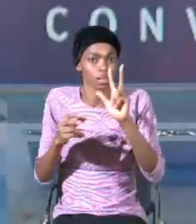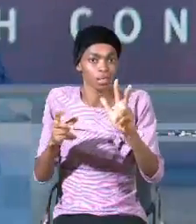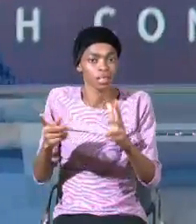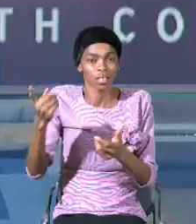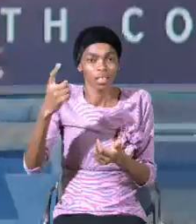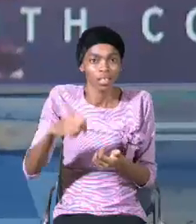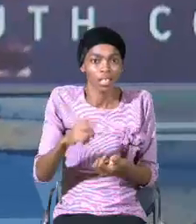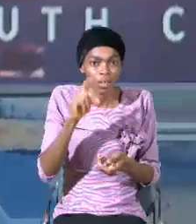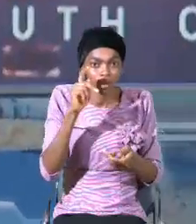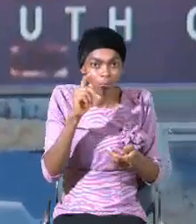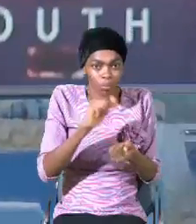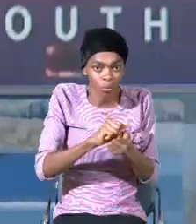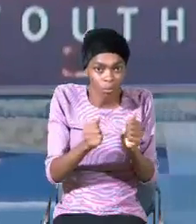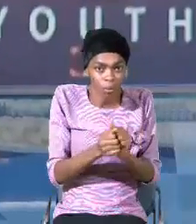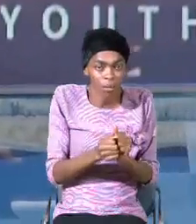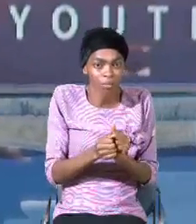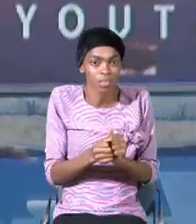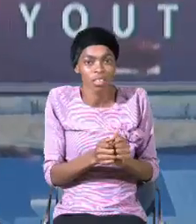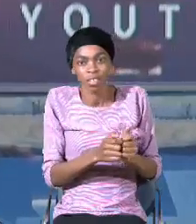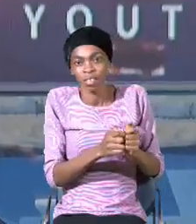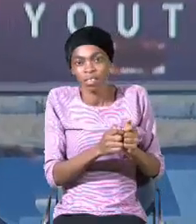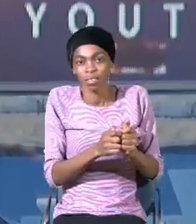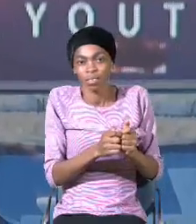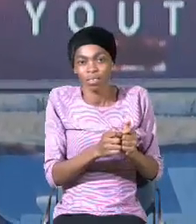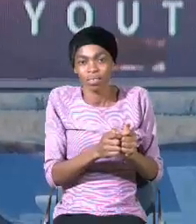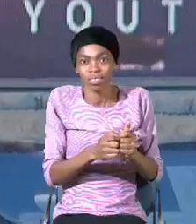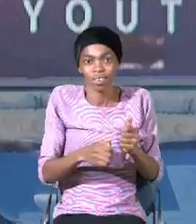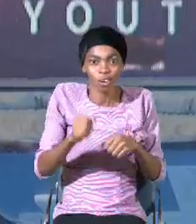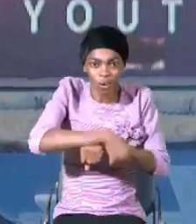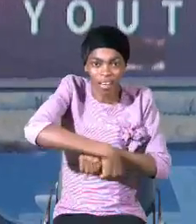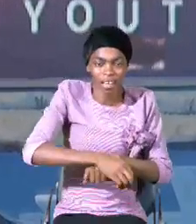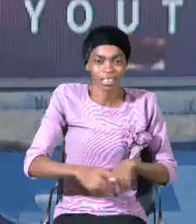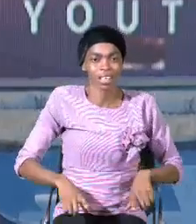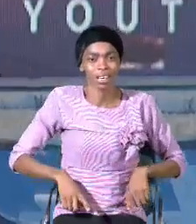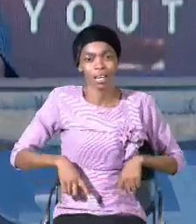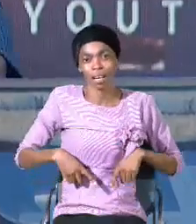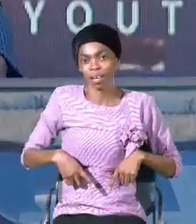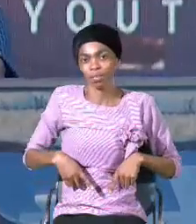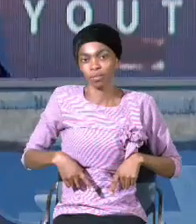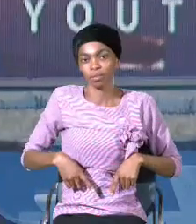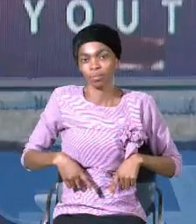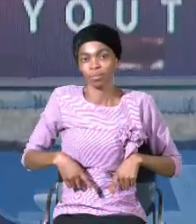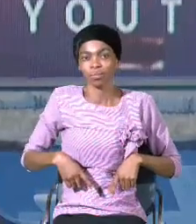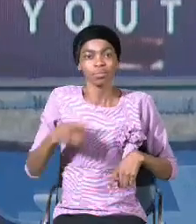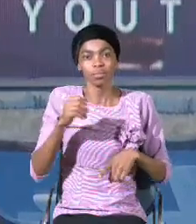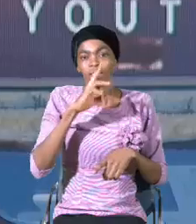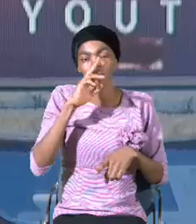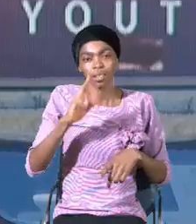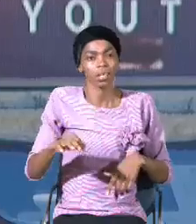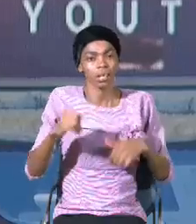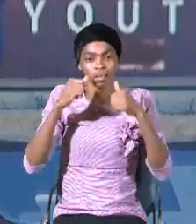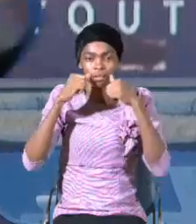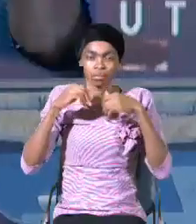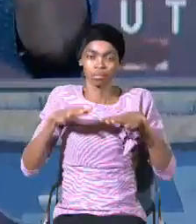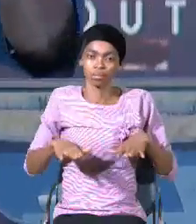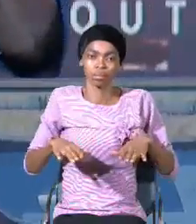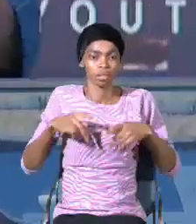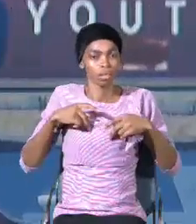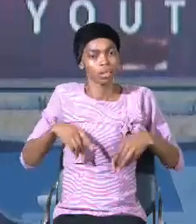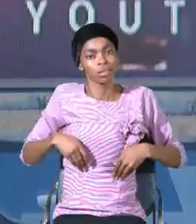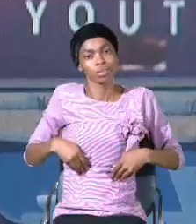drowns life. They are overwhelmed. Their tears block their eyesight. Their